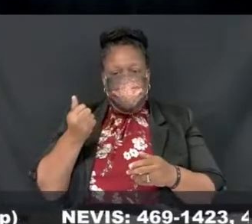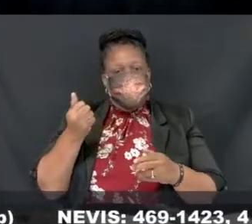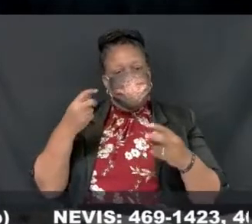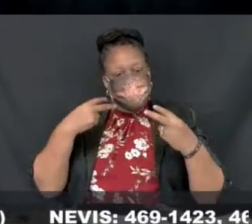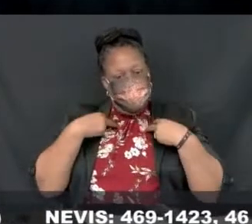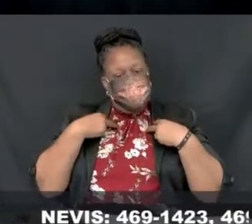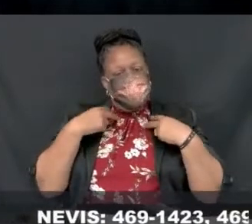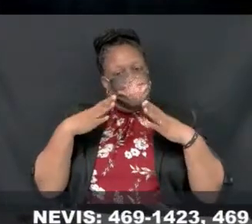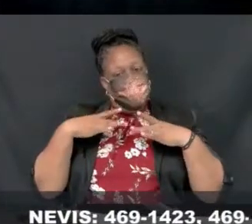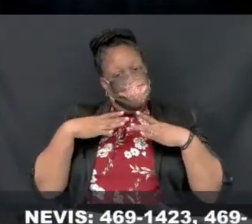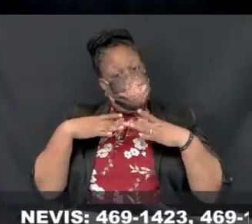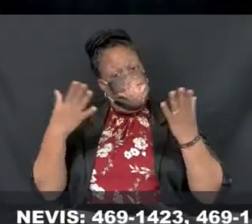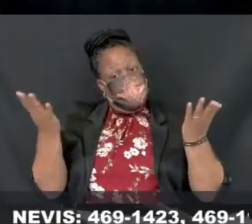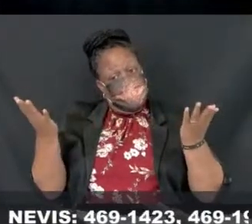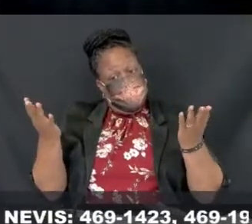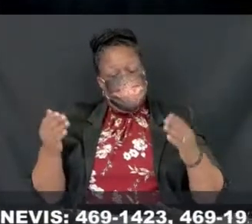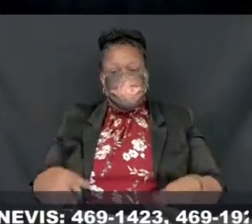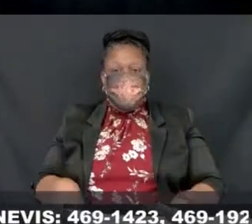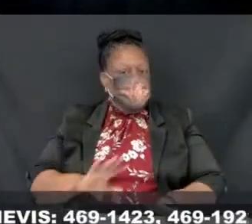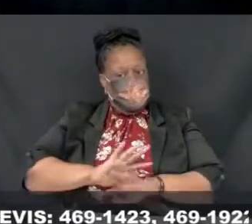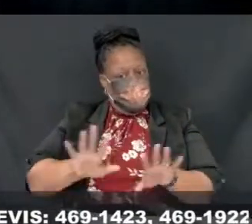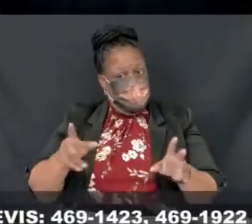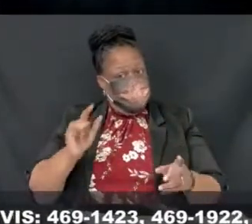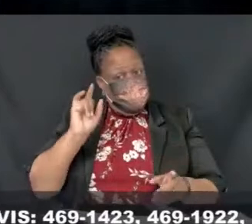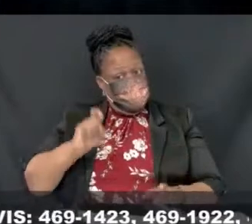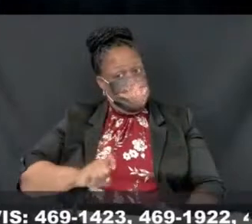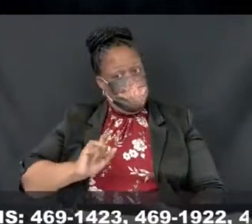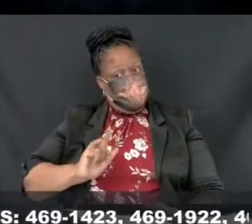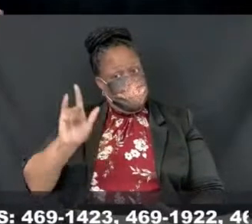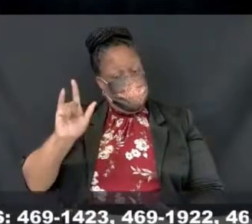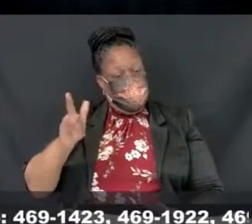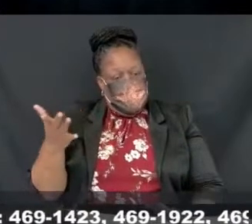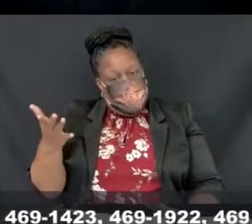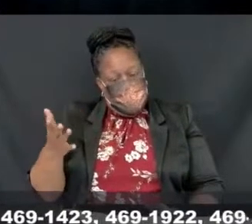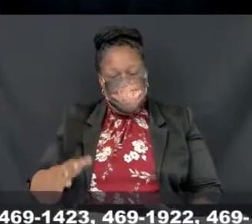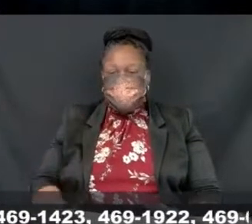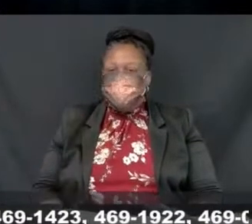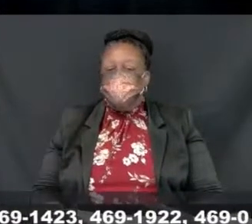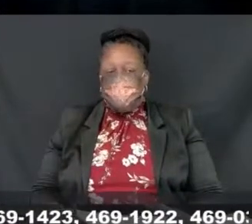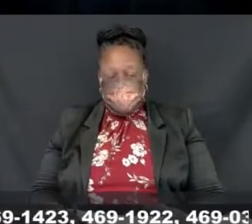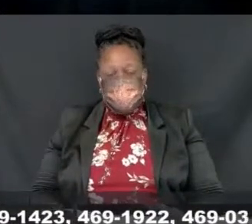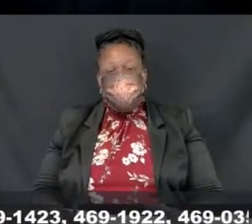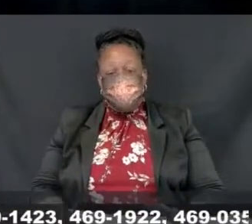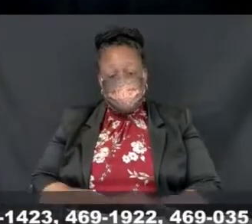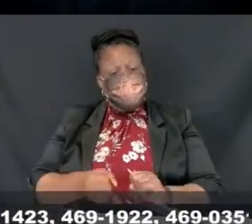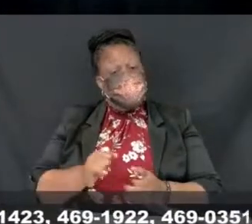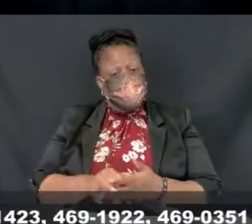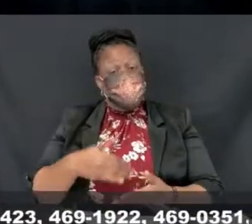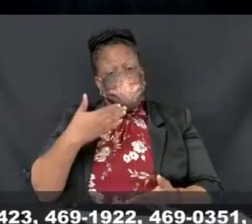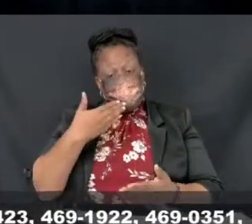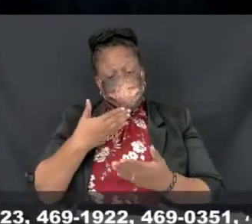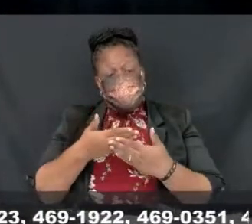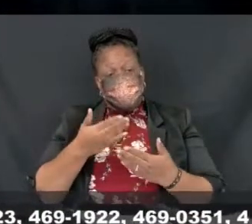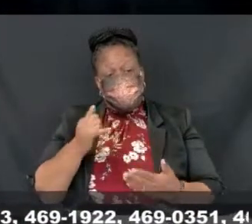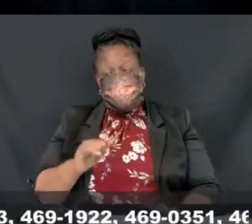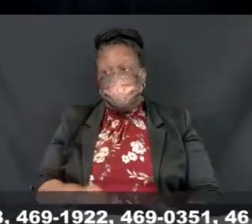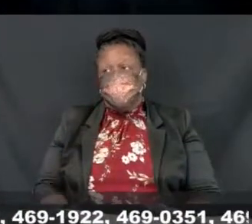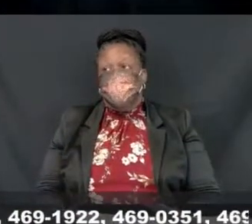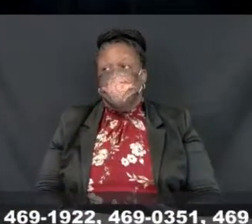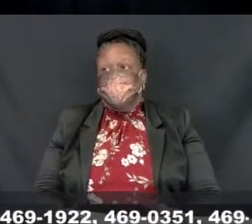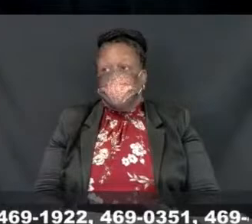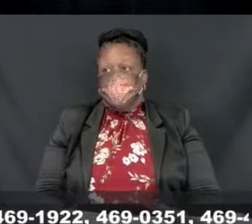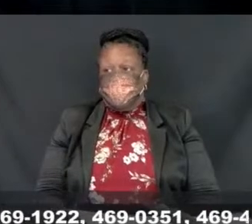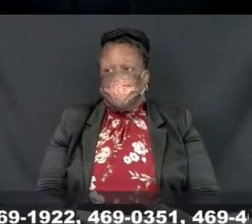consultative approach. I want to also thank the security forces. We could not have done it without the police, without defense force, and